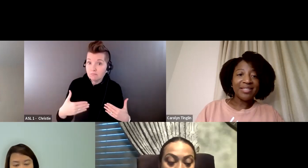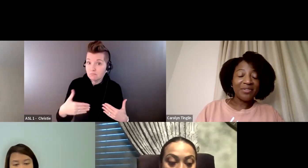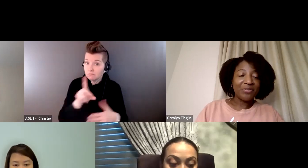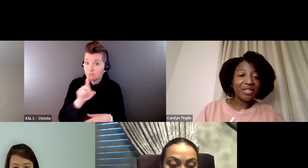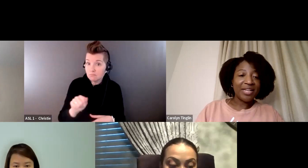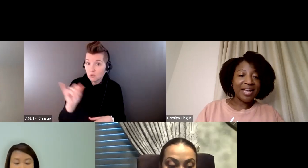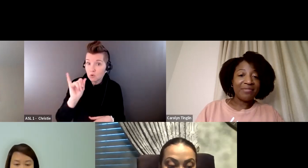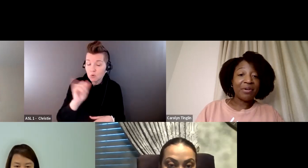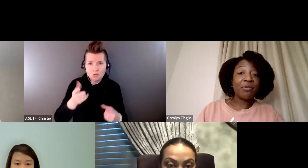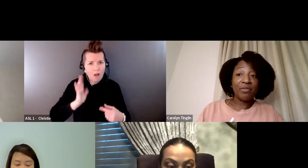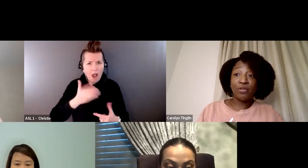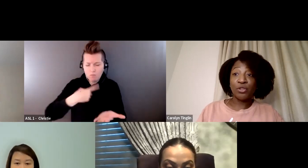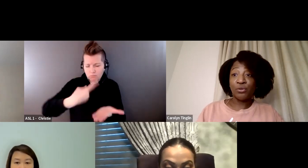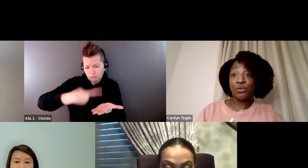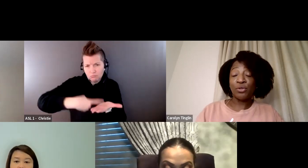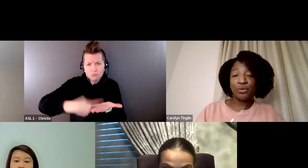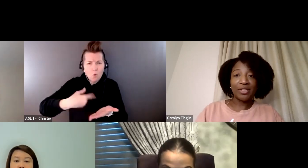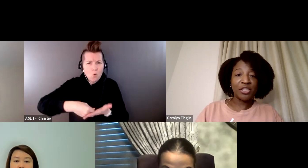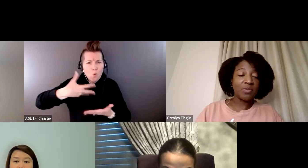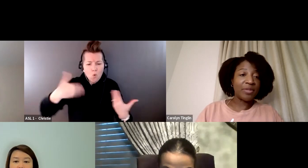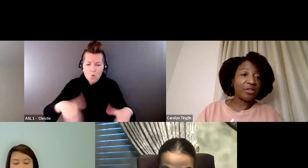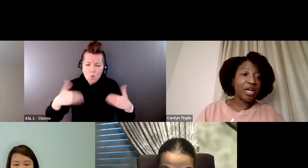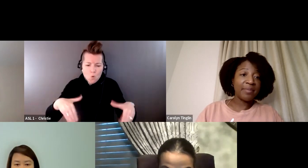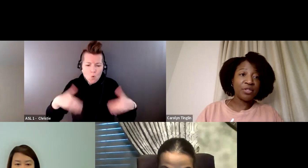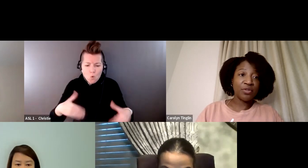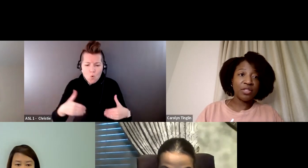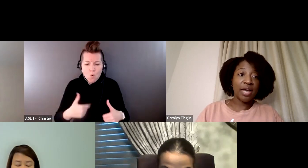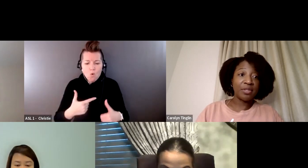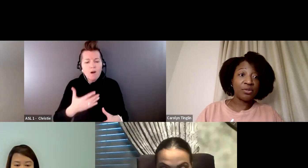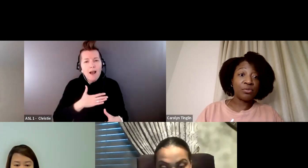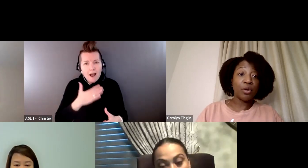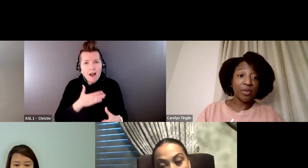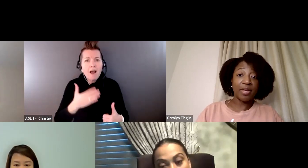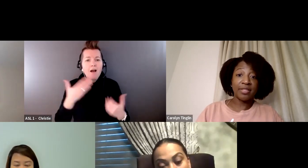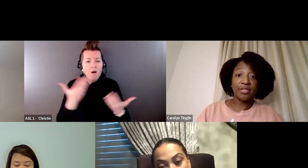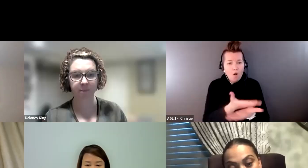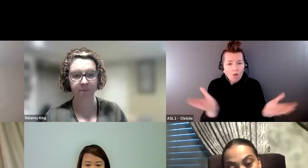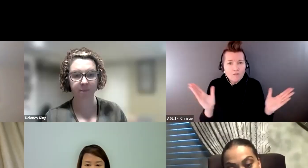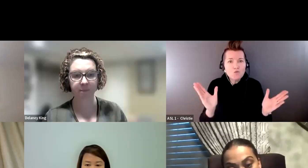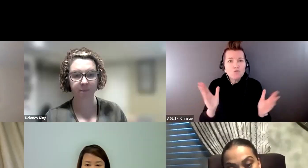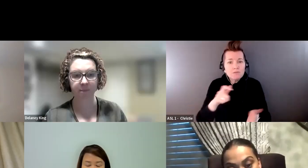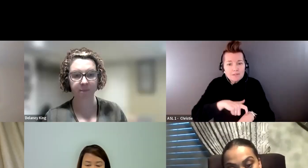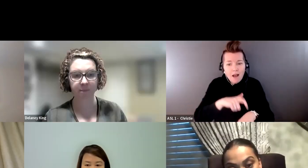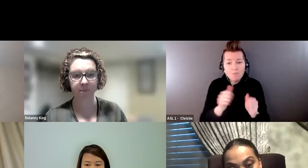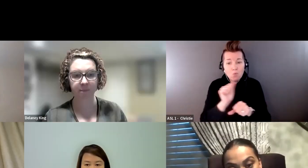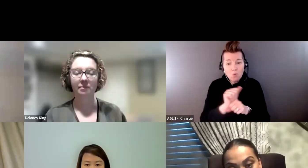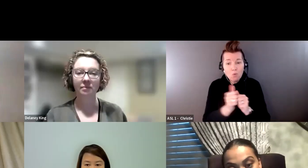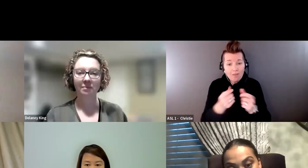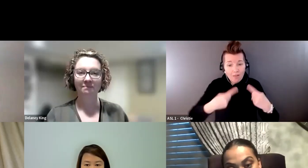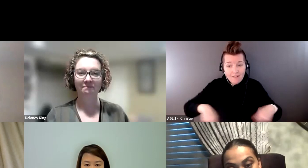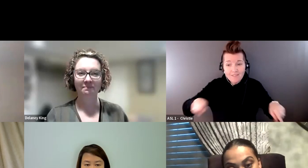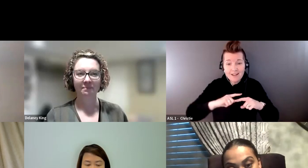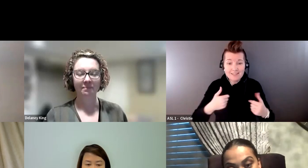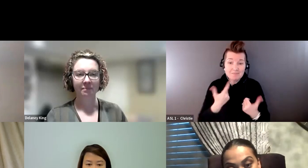quite insightful and very grateful to youth who actually spent their time and took the time to work with us. And so I'm looking forward to also learning from